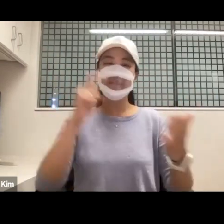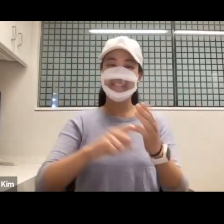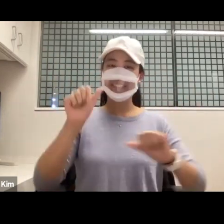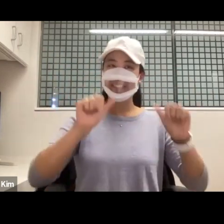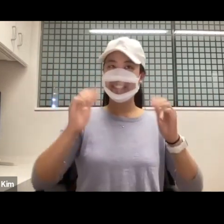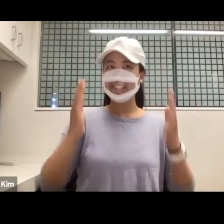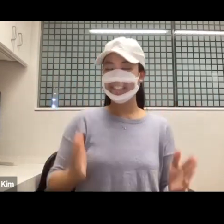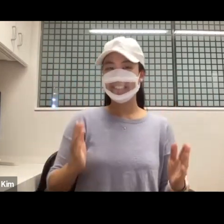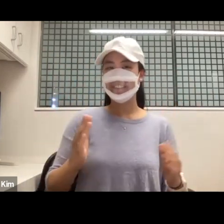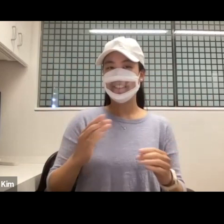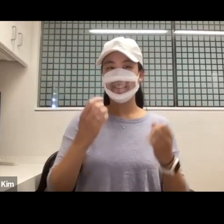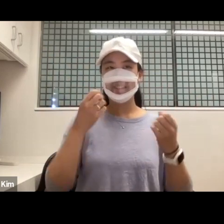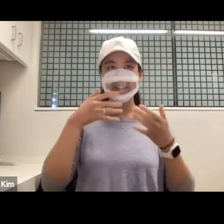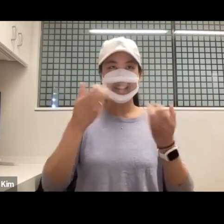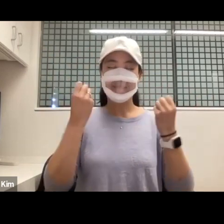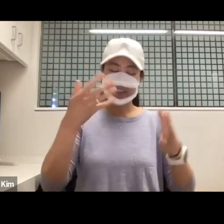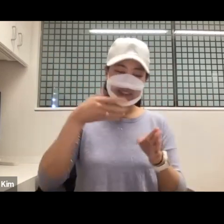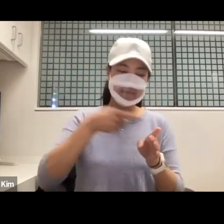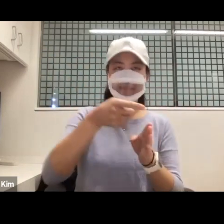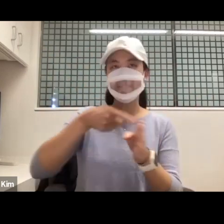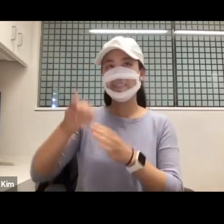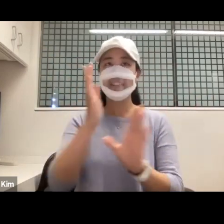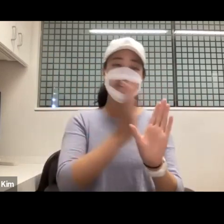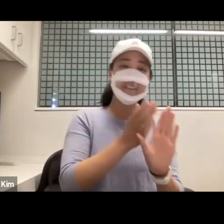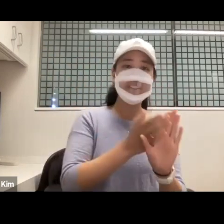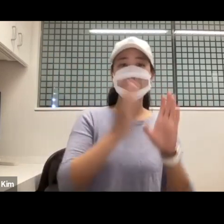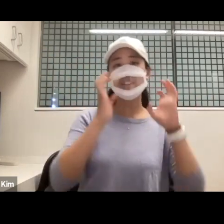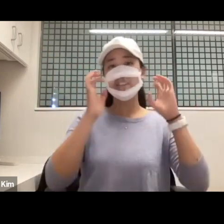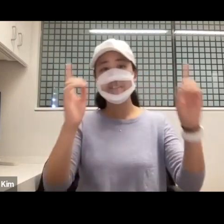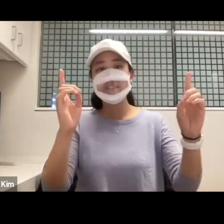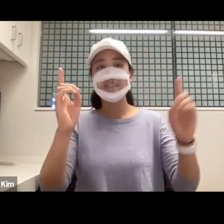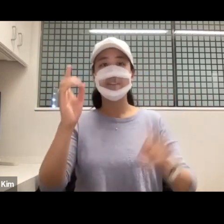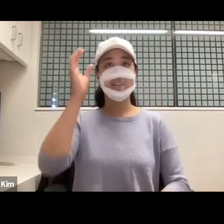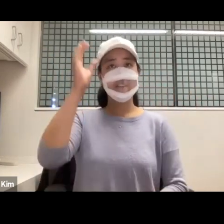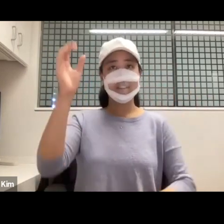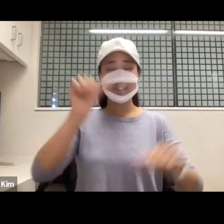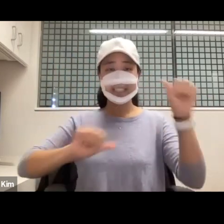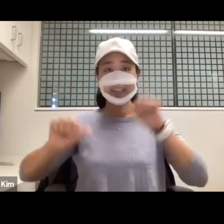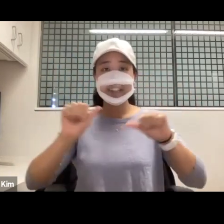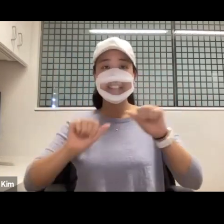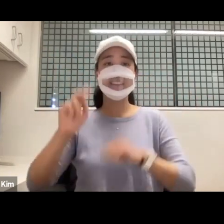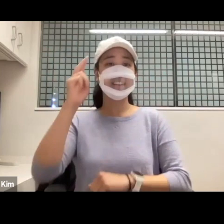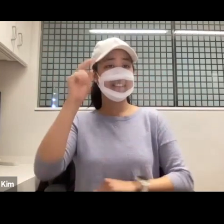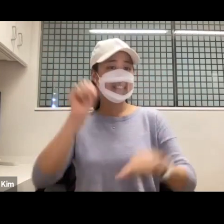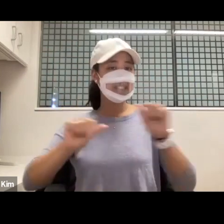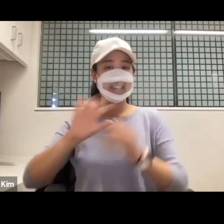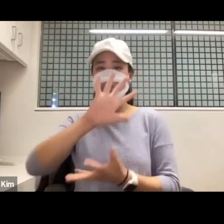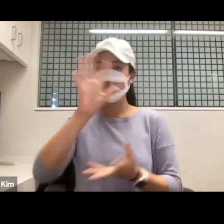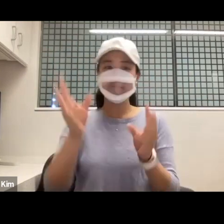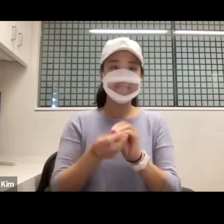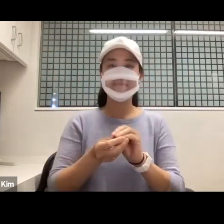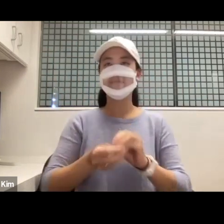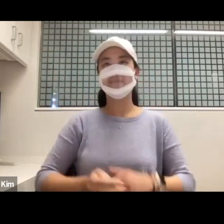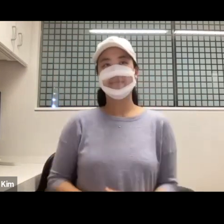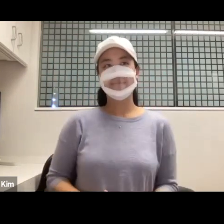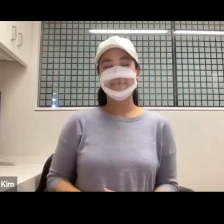The goal of this lecture series is to honor world-renowned scientists in the fields of psychology, education,